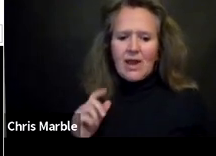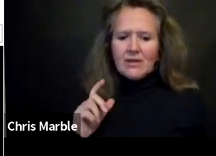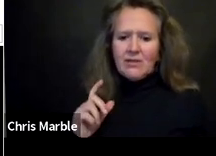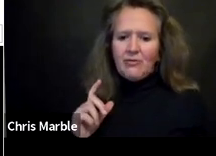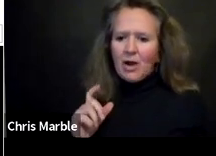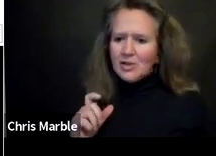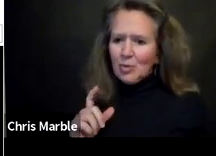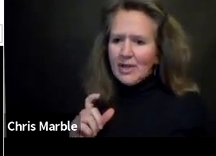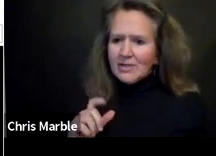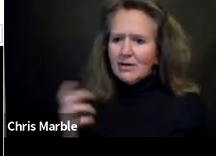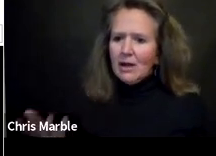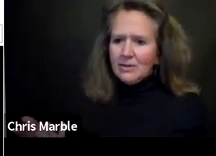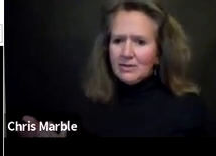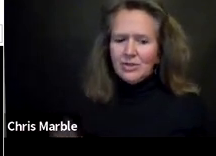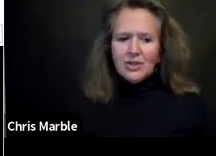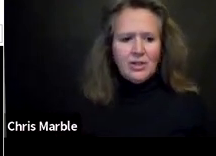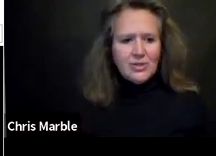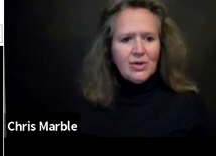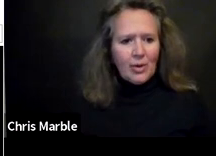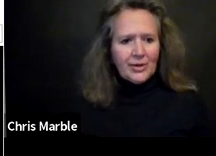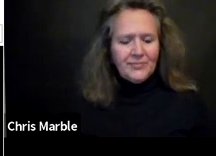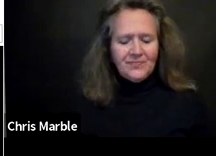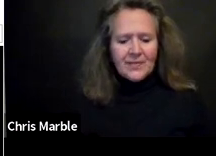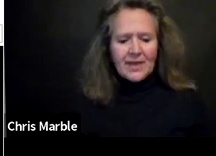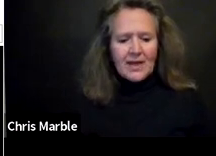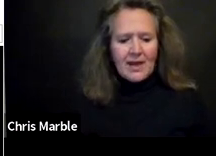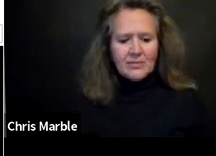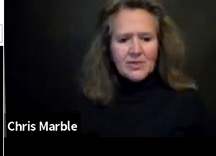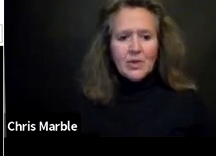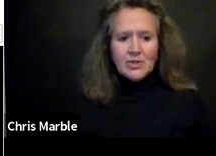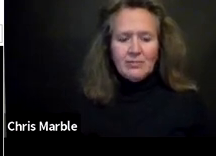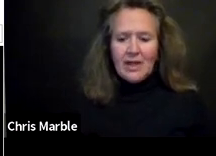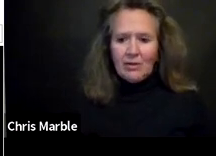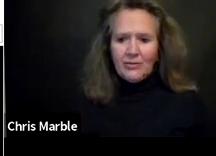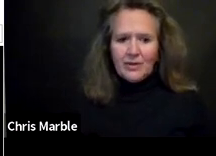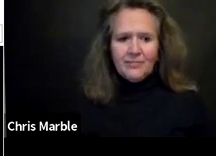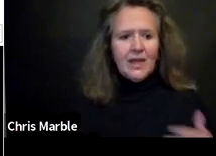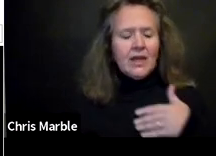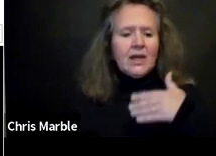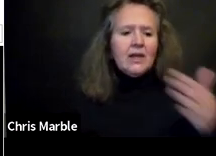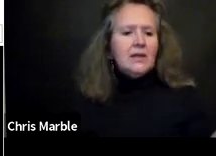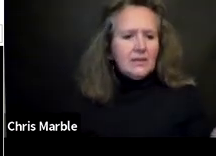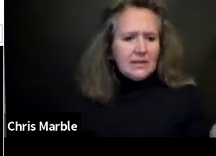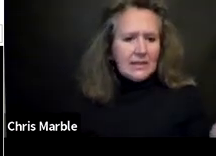There are anti-fog sprays that are out there that you can use in order. So those can be helpful.